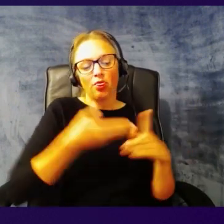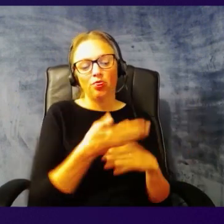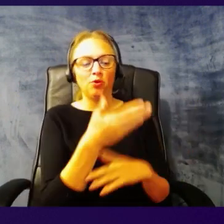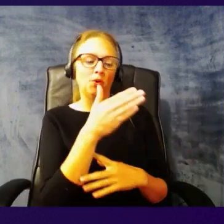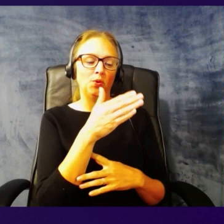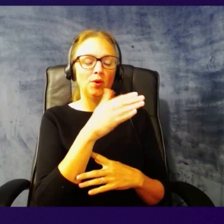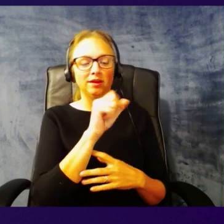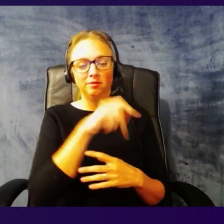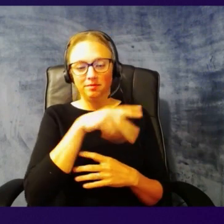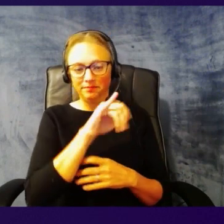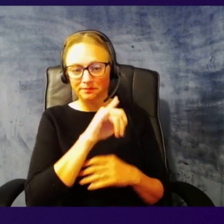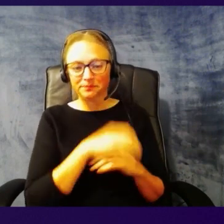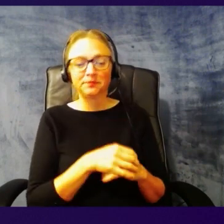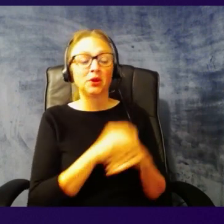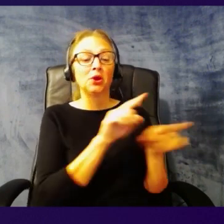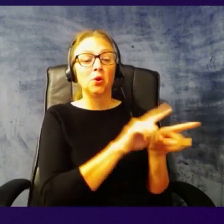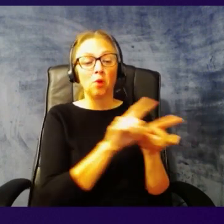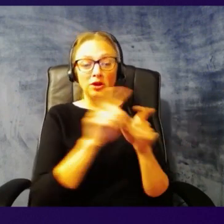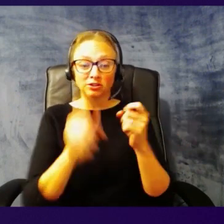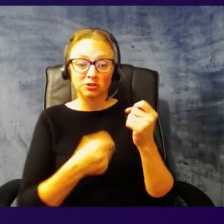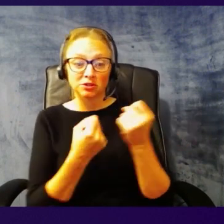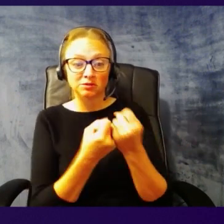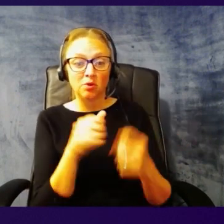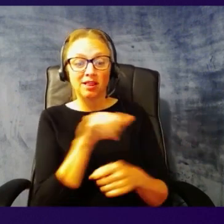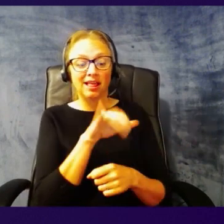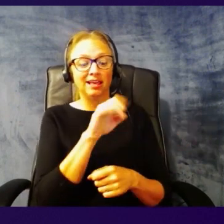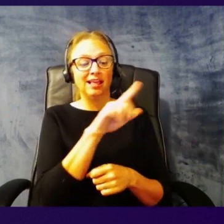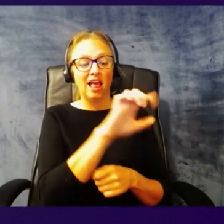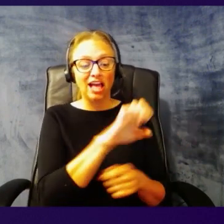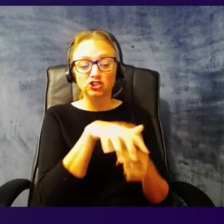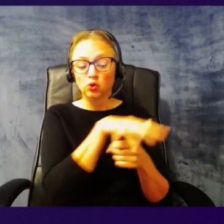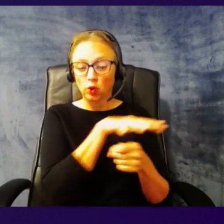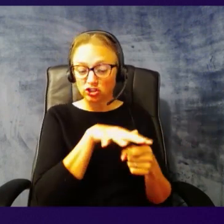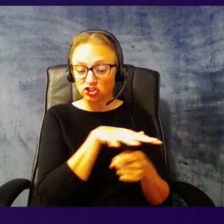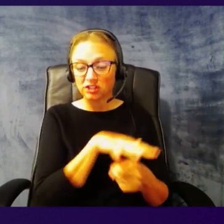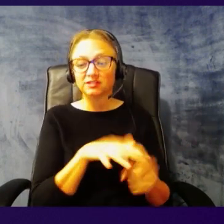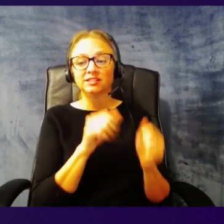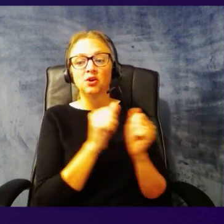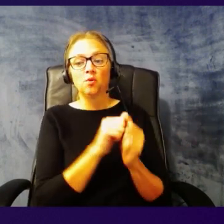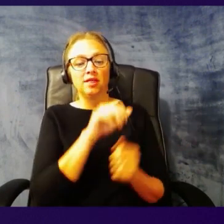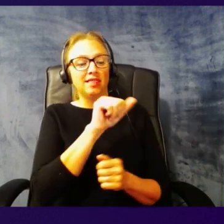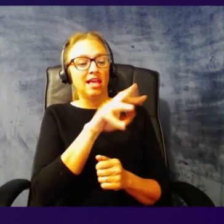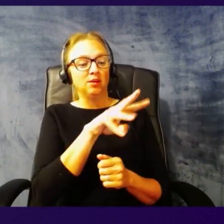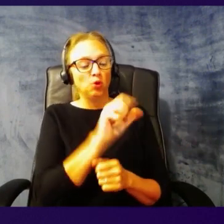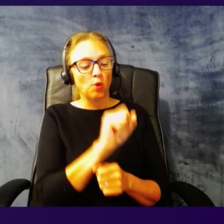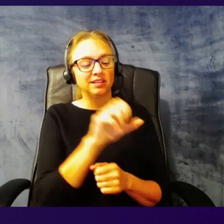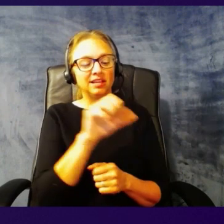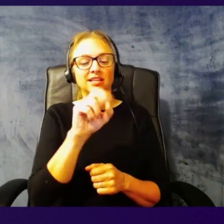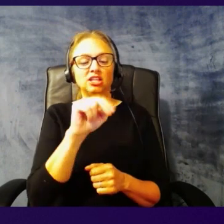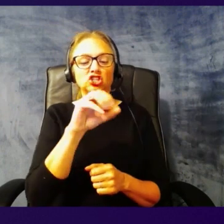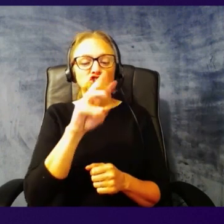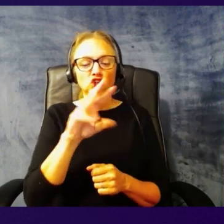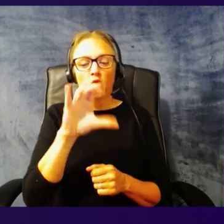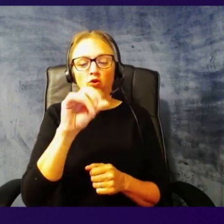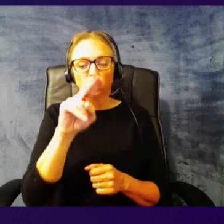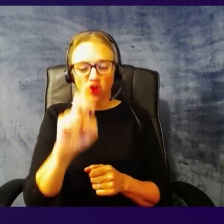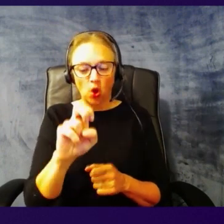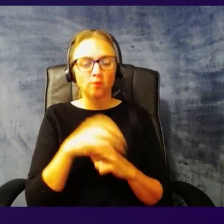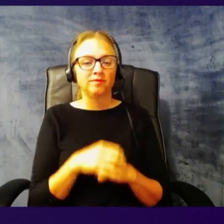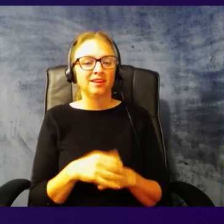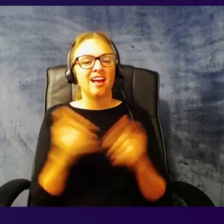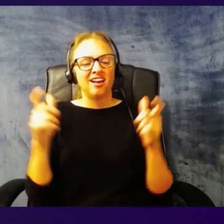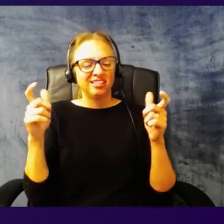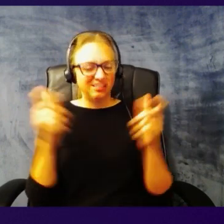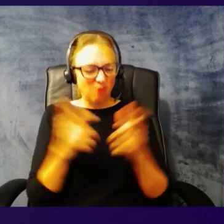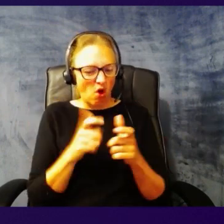And then we also support things like edge locations with devices like AWS Snowcone, which is a small form factor ruggedized device